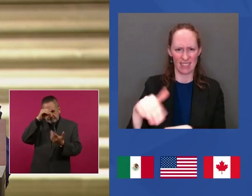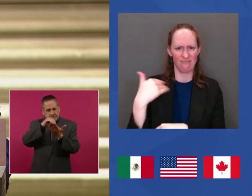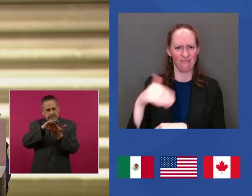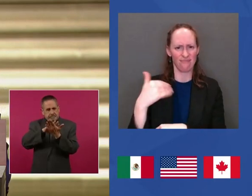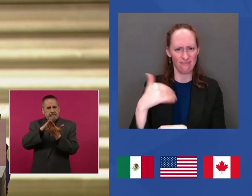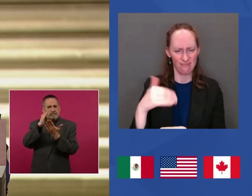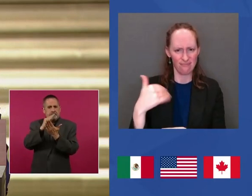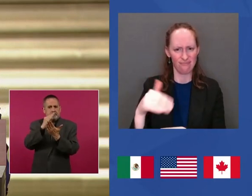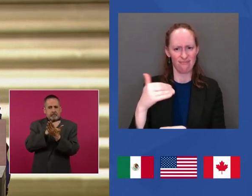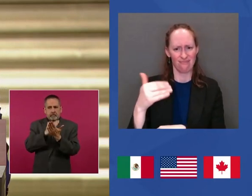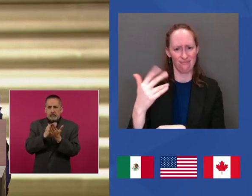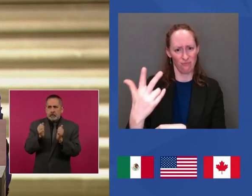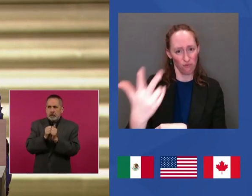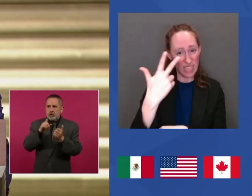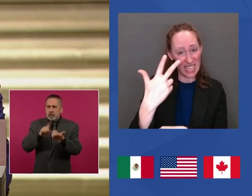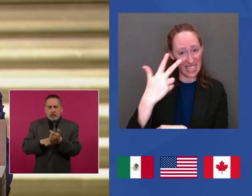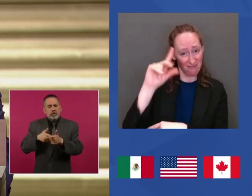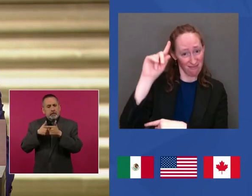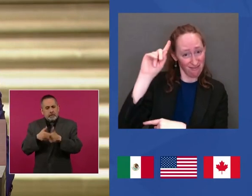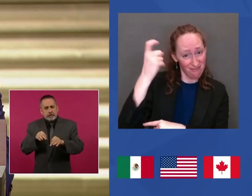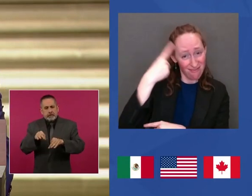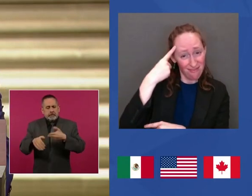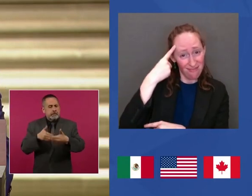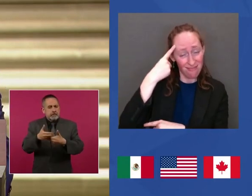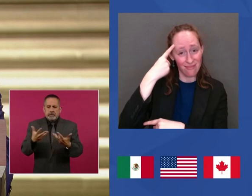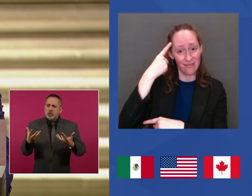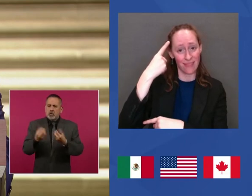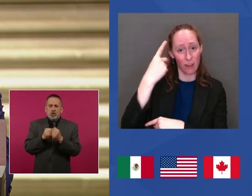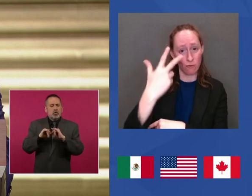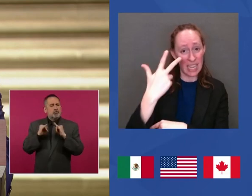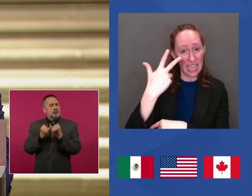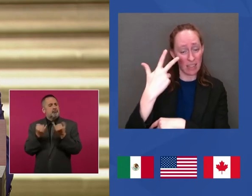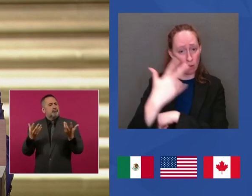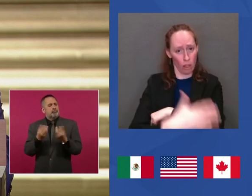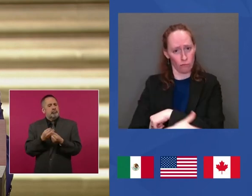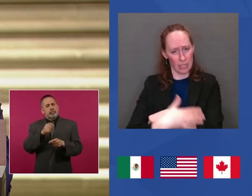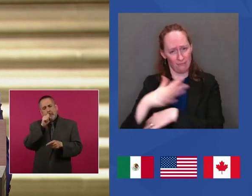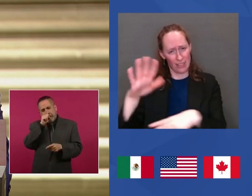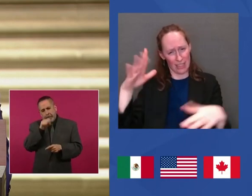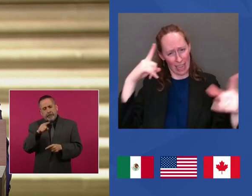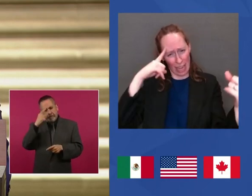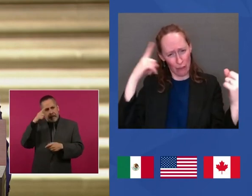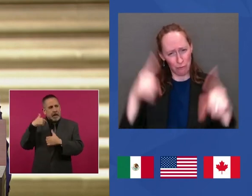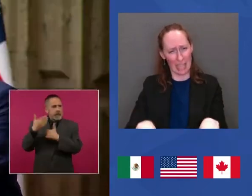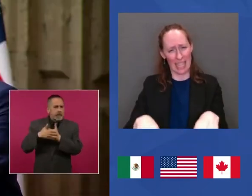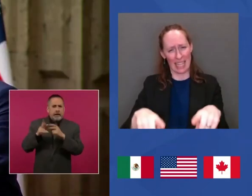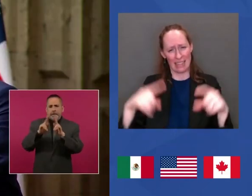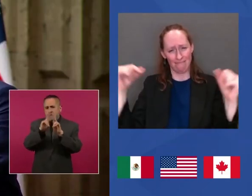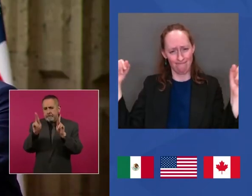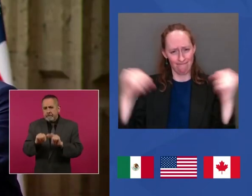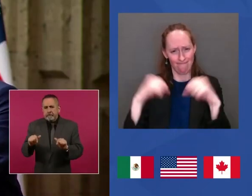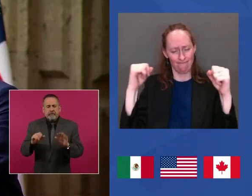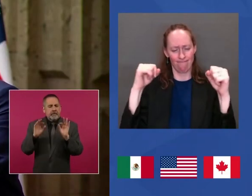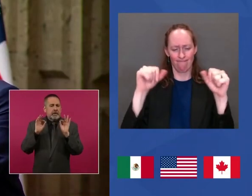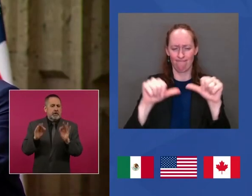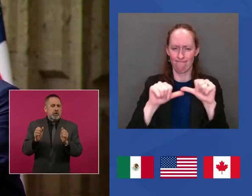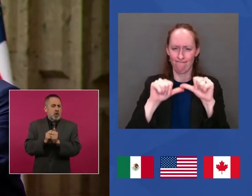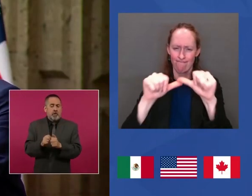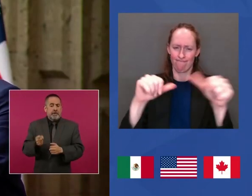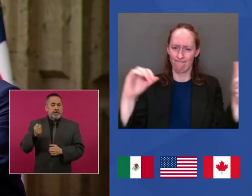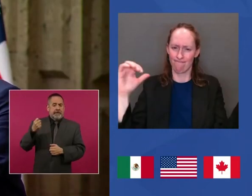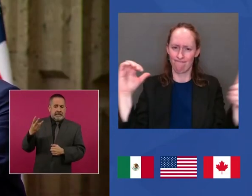reached agreements to continue working together to